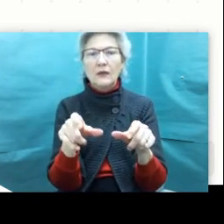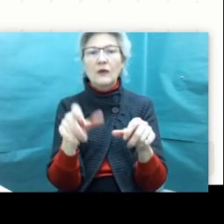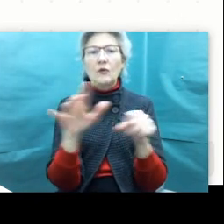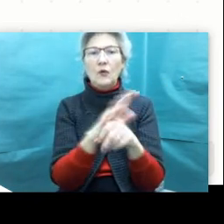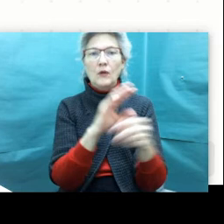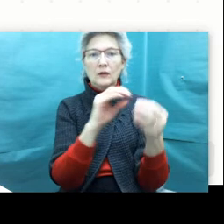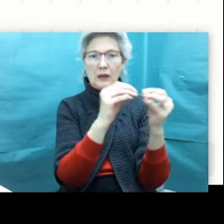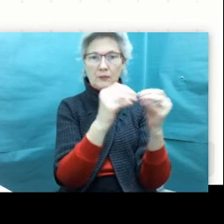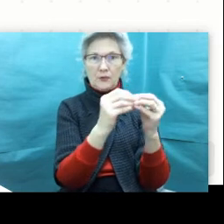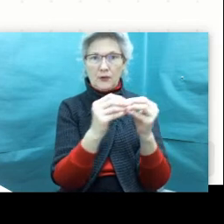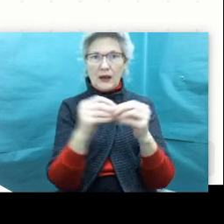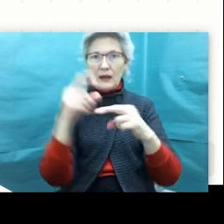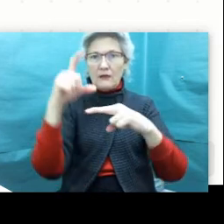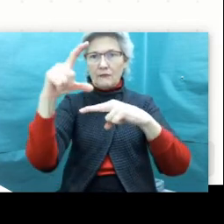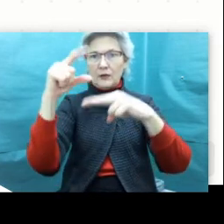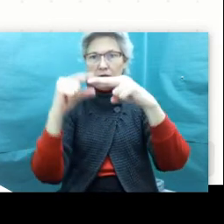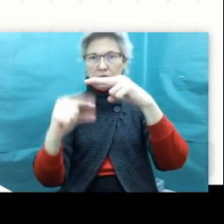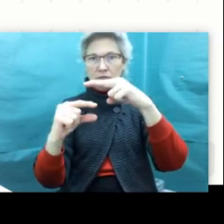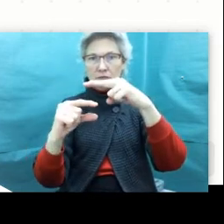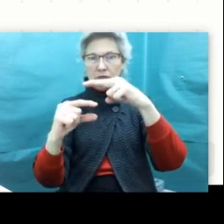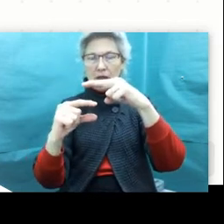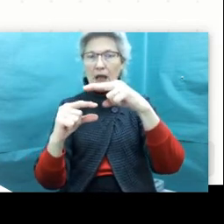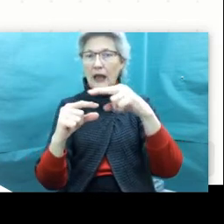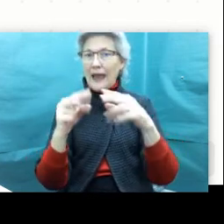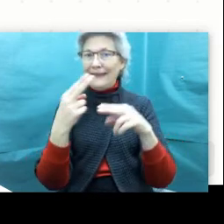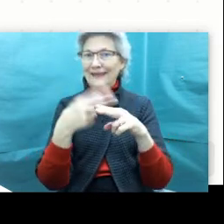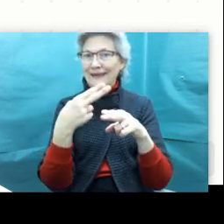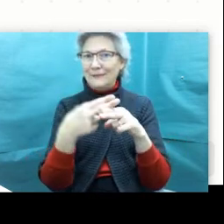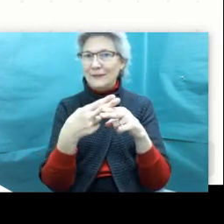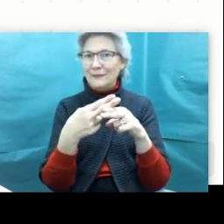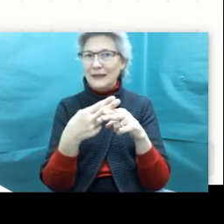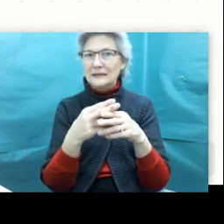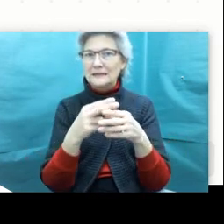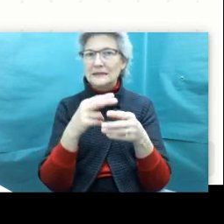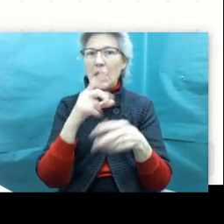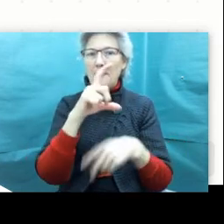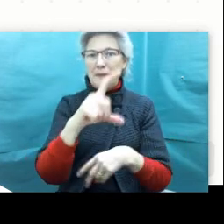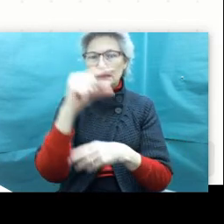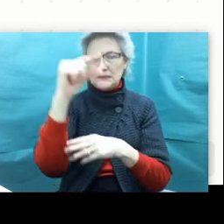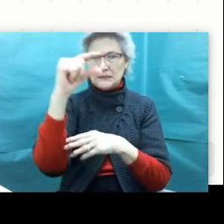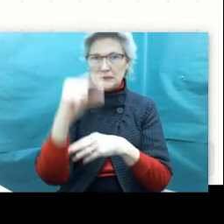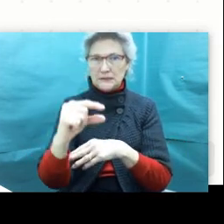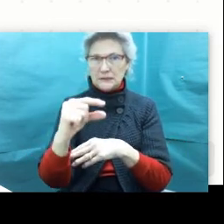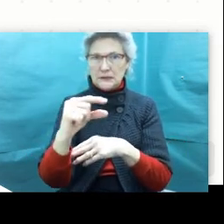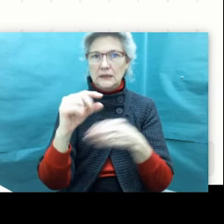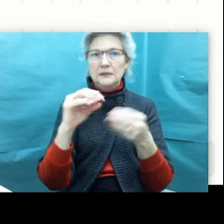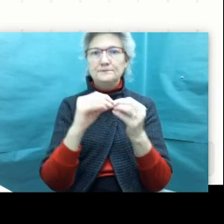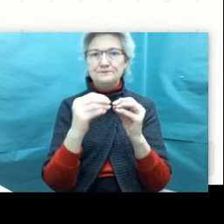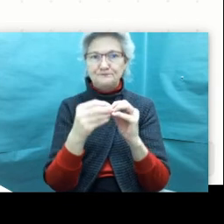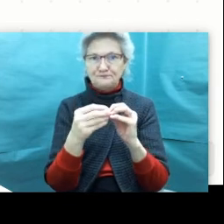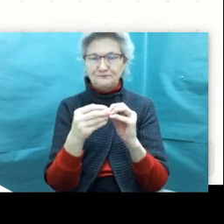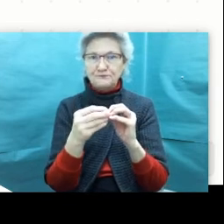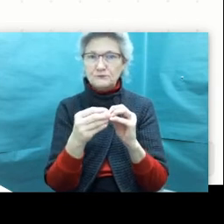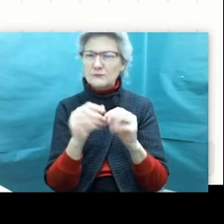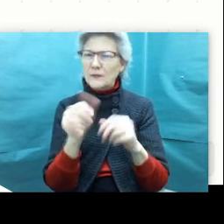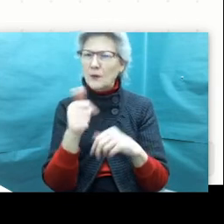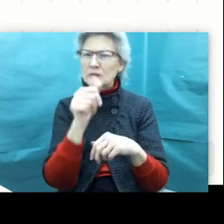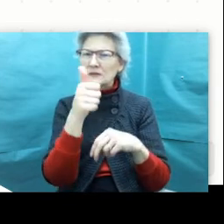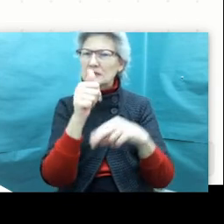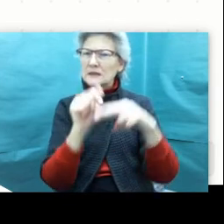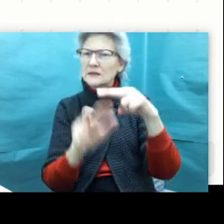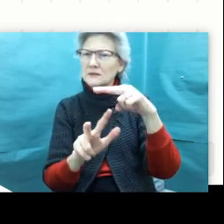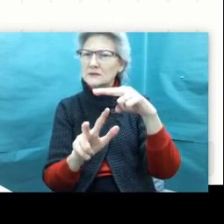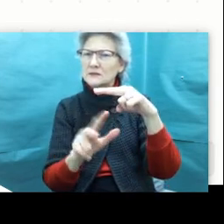greater than one, and I'm going to combine them and rename them as a mixed number, as one single mixed number. So what is 10/3 as a mixed